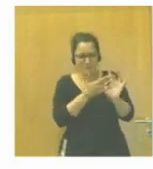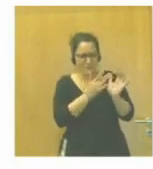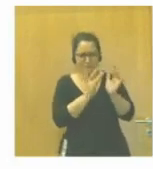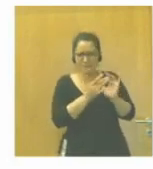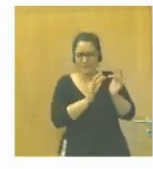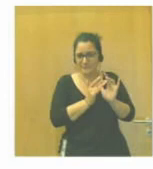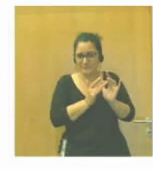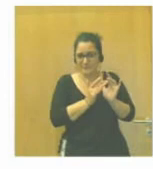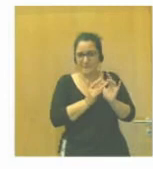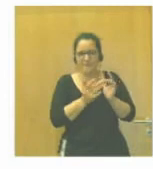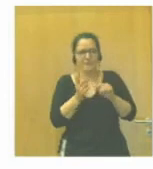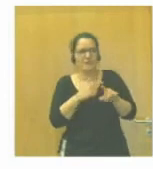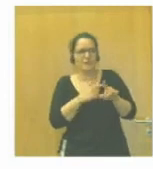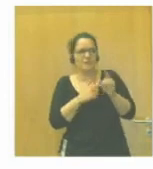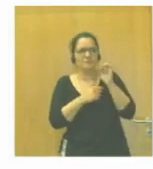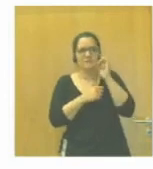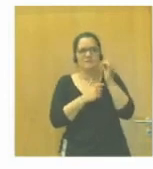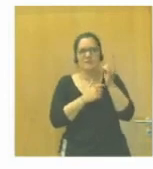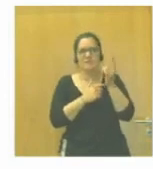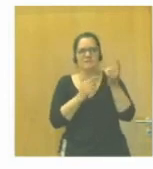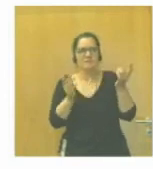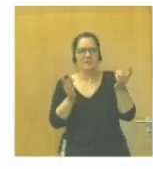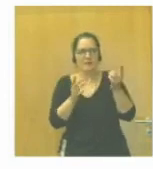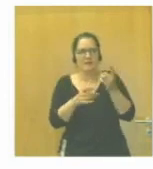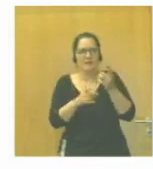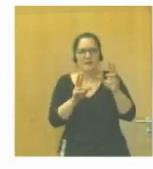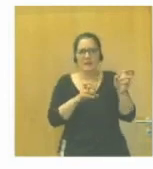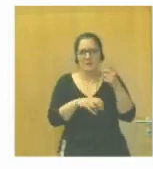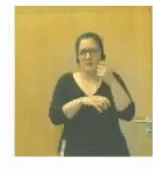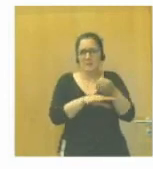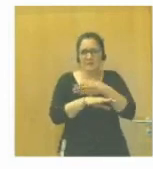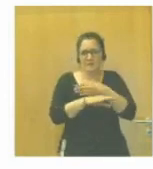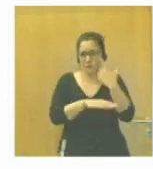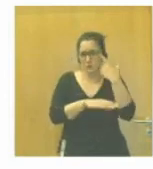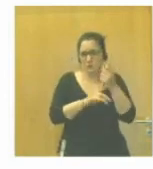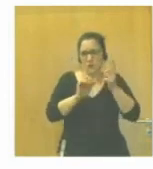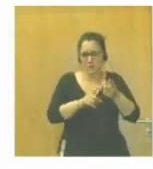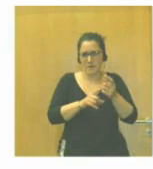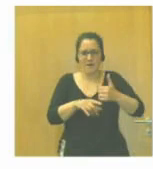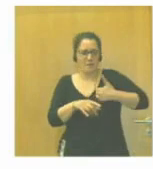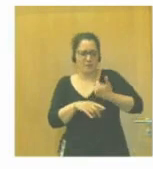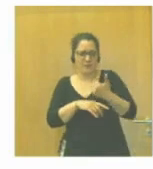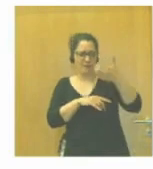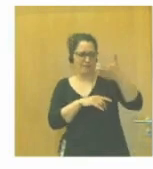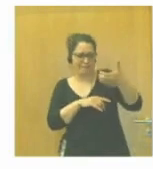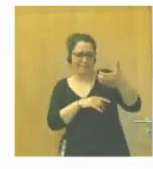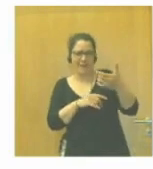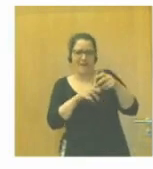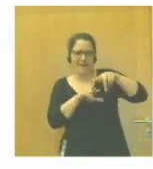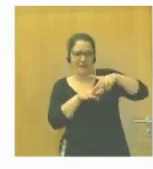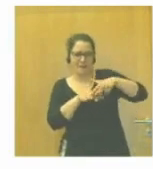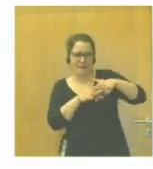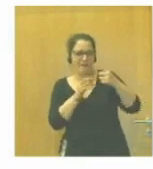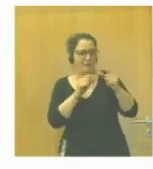It's doable. You guys did that, but we just don't look at it in the same way. And as a result, our data is about 18 months behind. So we're